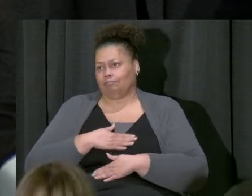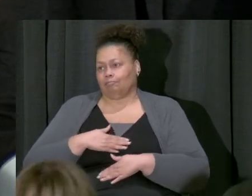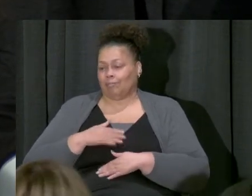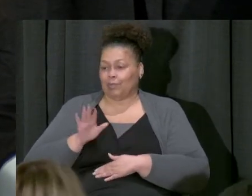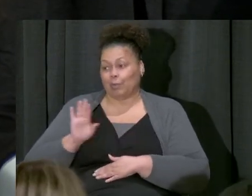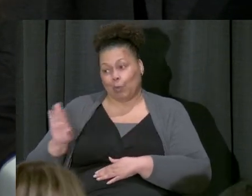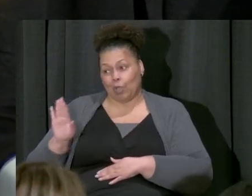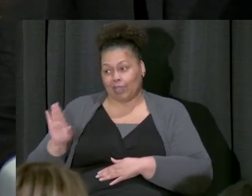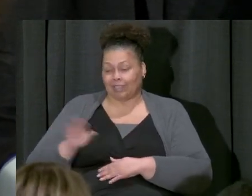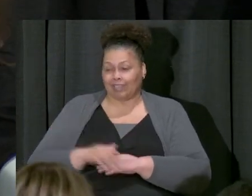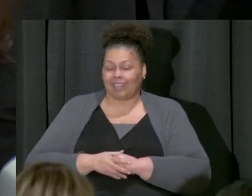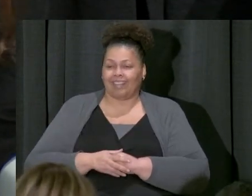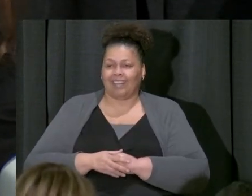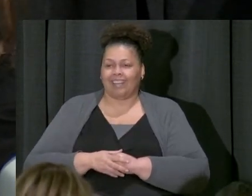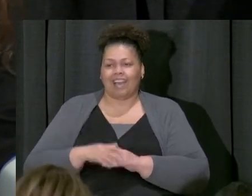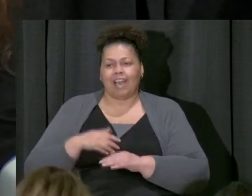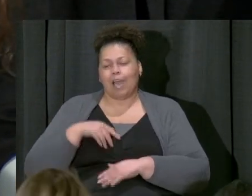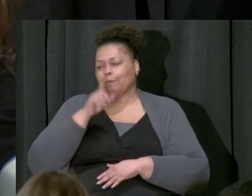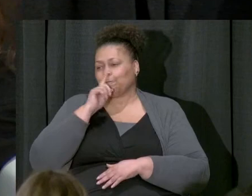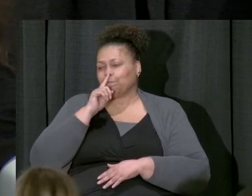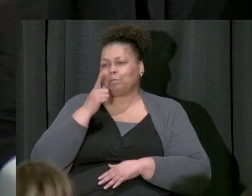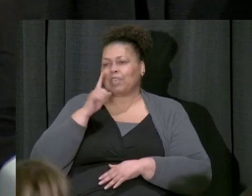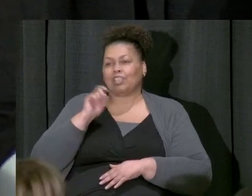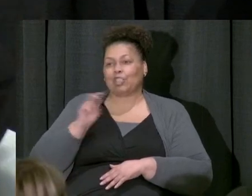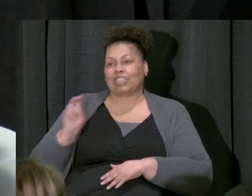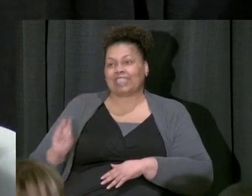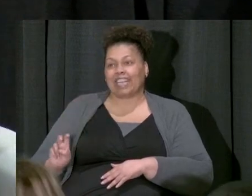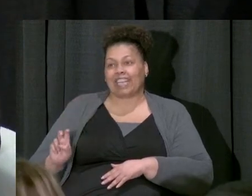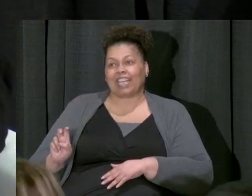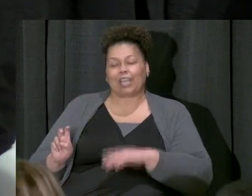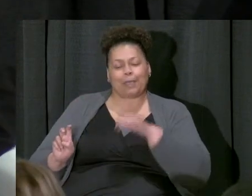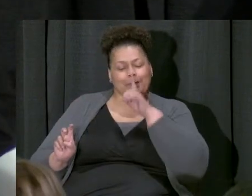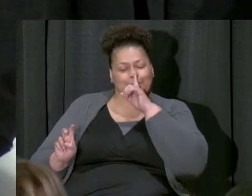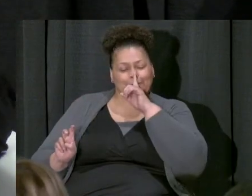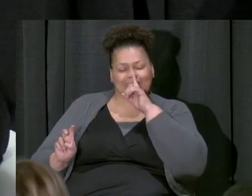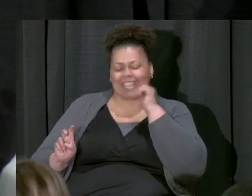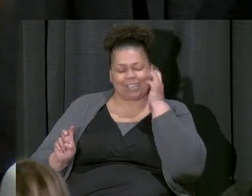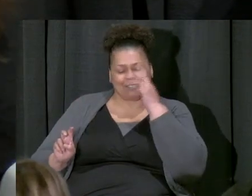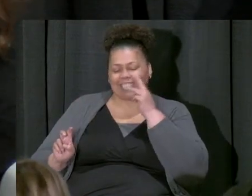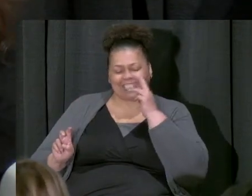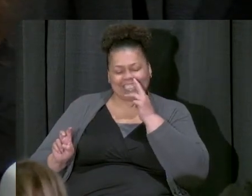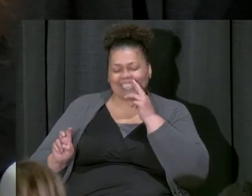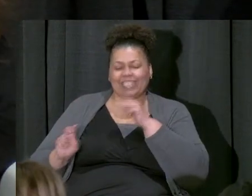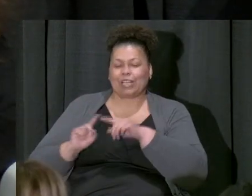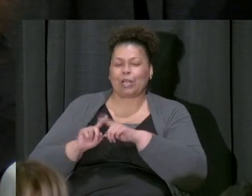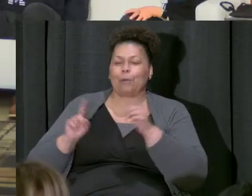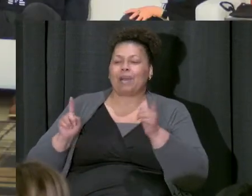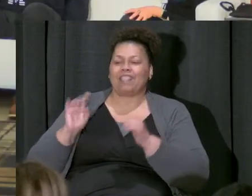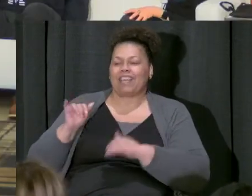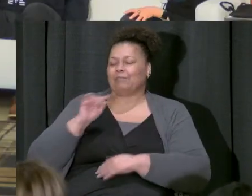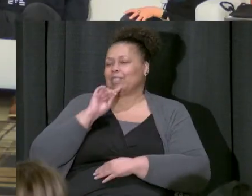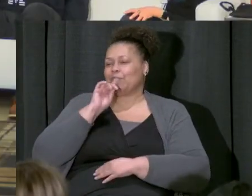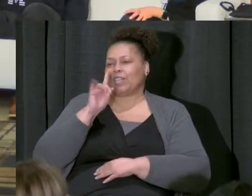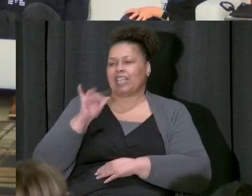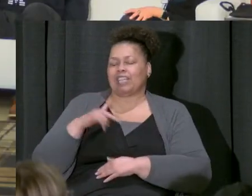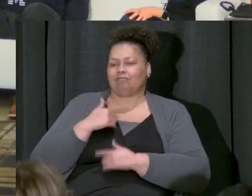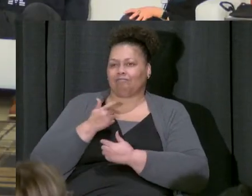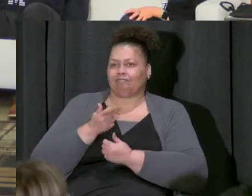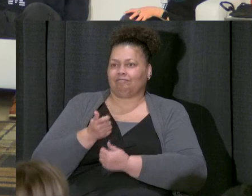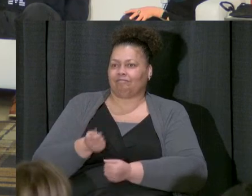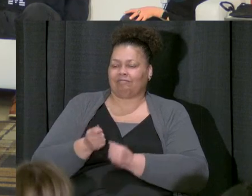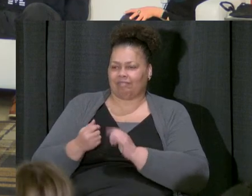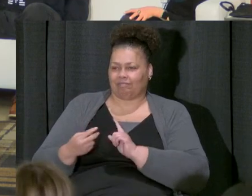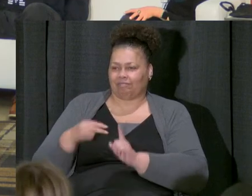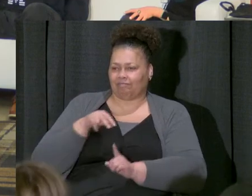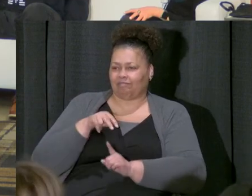Your session. I'm not just saying that because he's sitting next to me. But that was a really interesting take